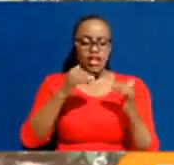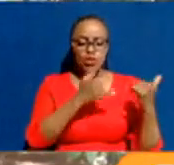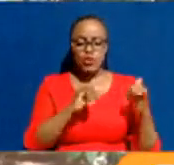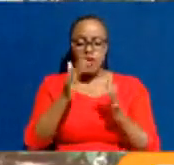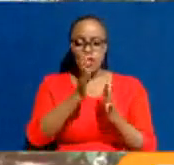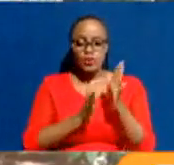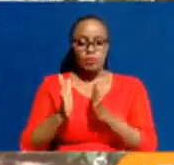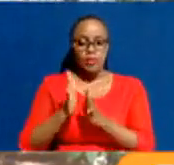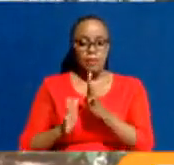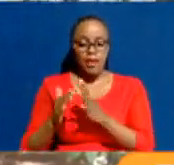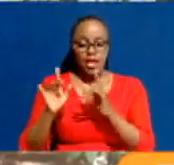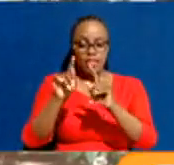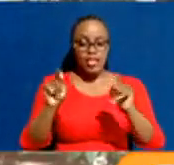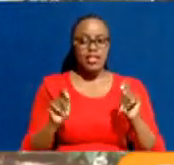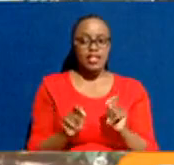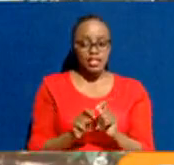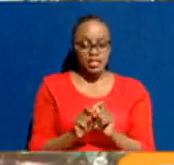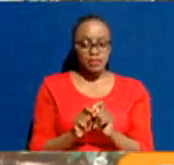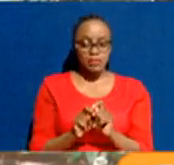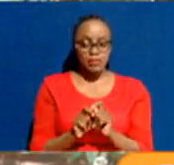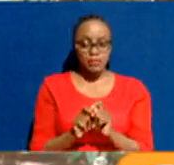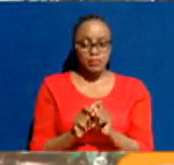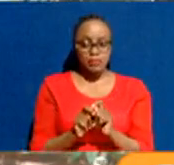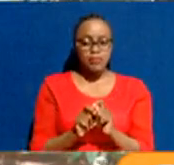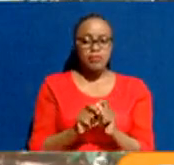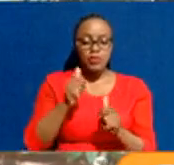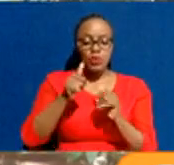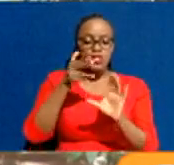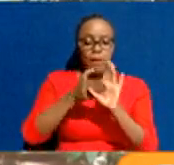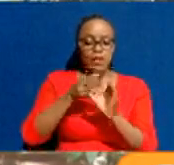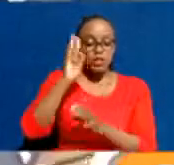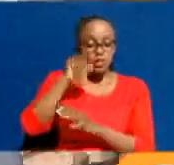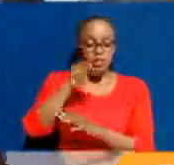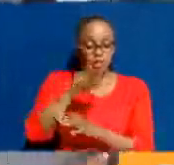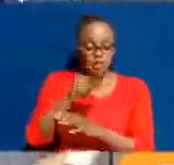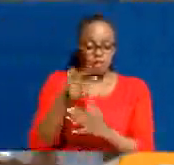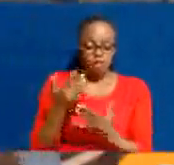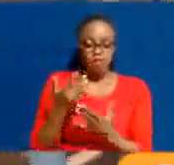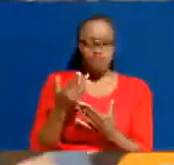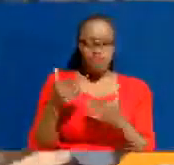prepare the team yenye ita participate kwa hiyo tournament.